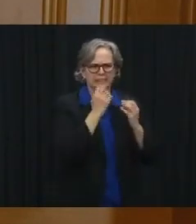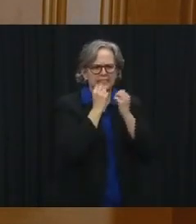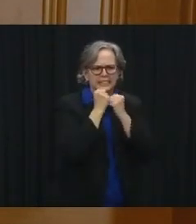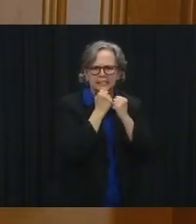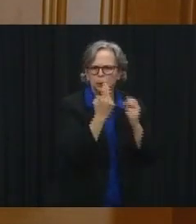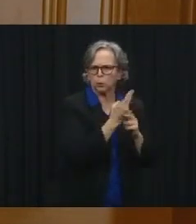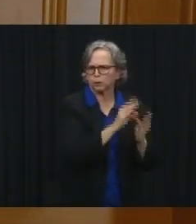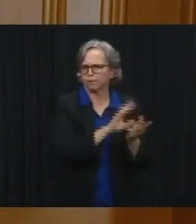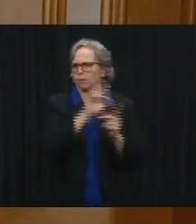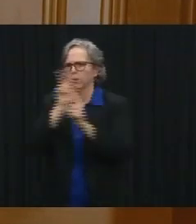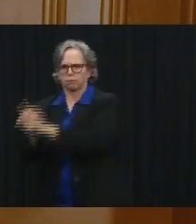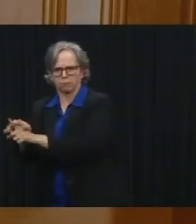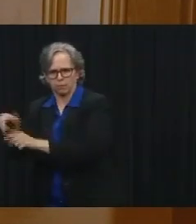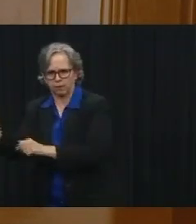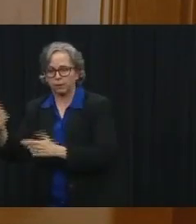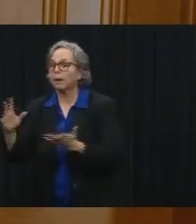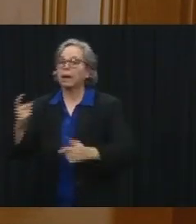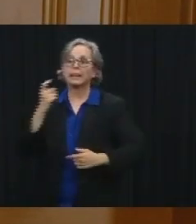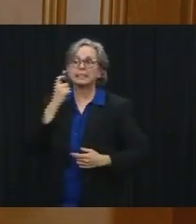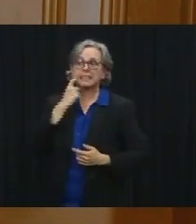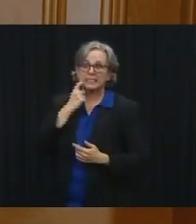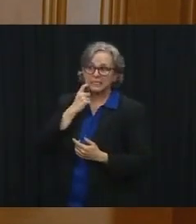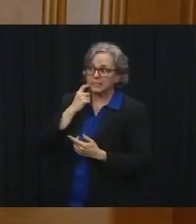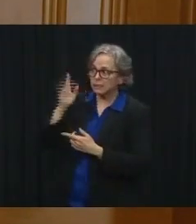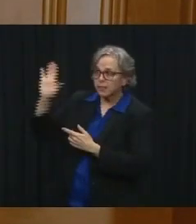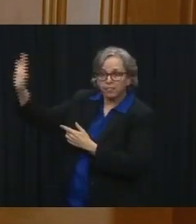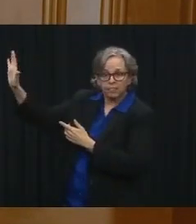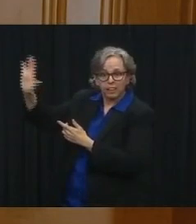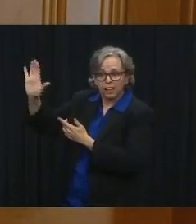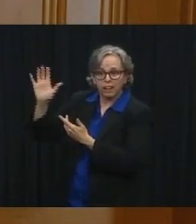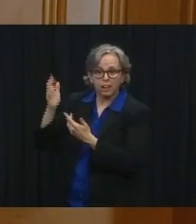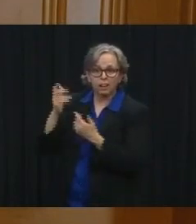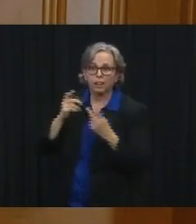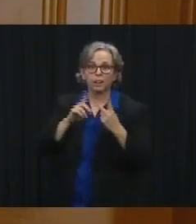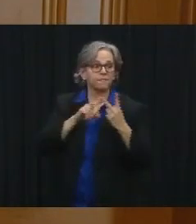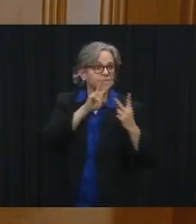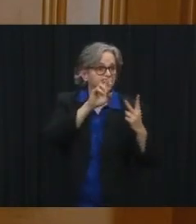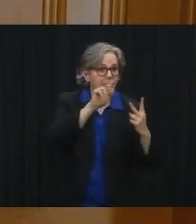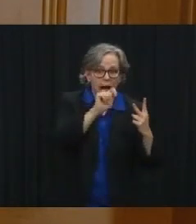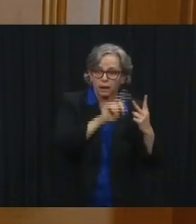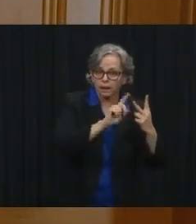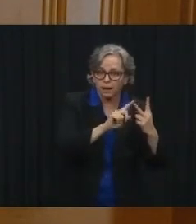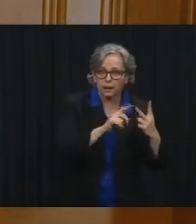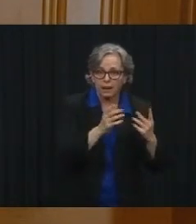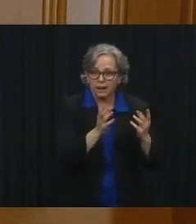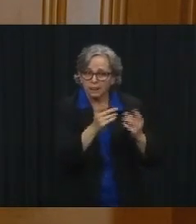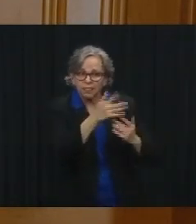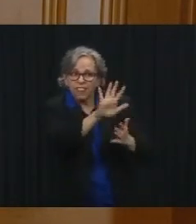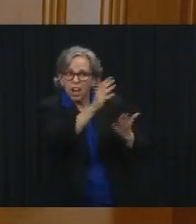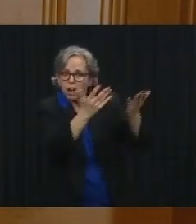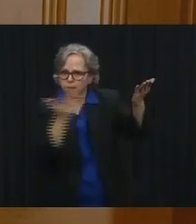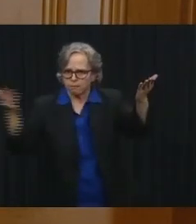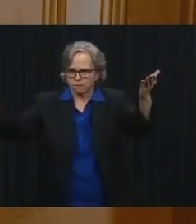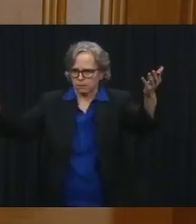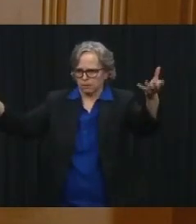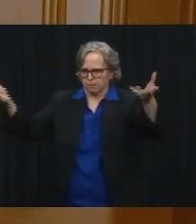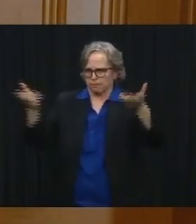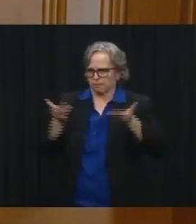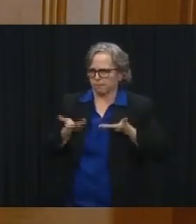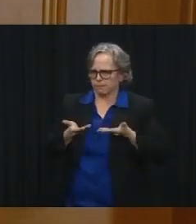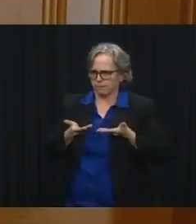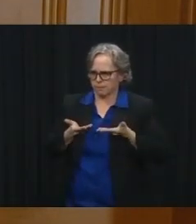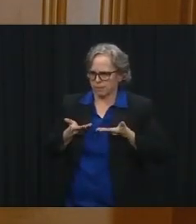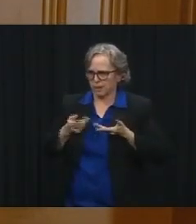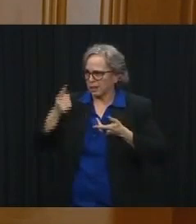asked veterinarians to conserve their supplies, and again, not do the surgeries unless those